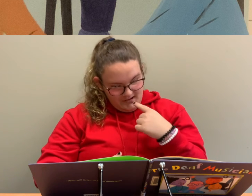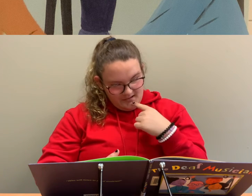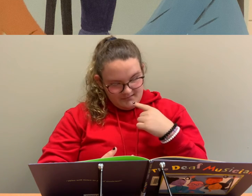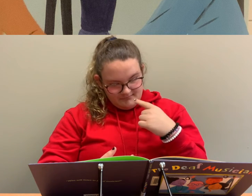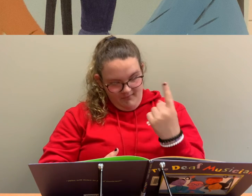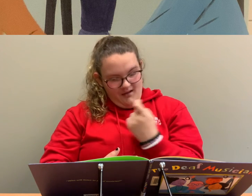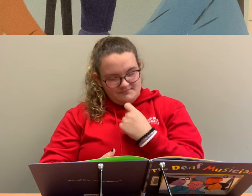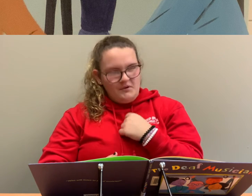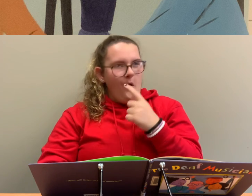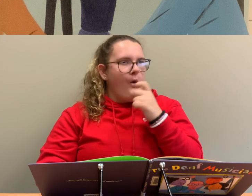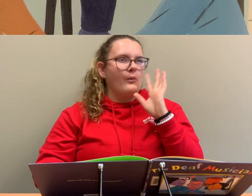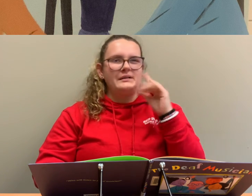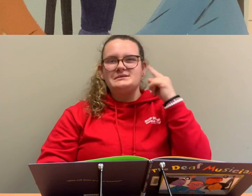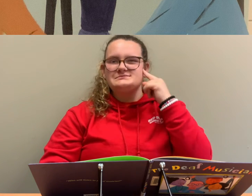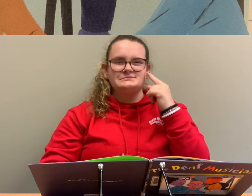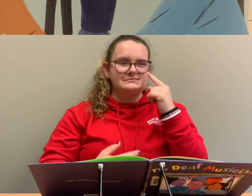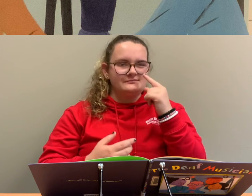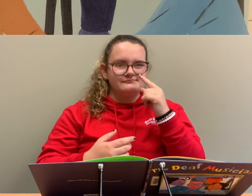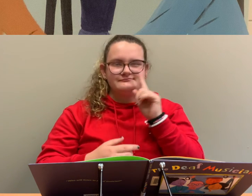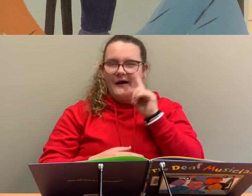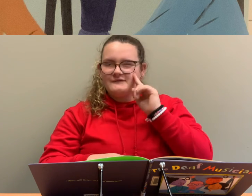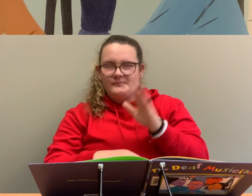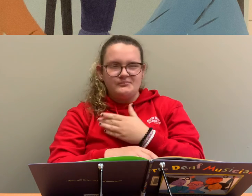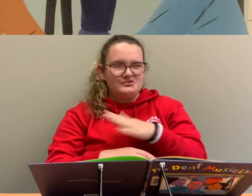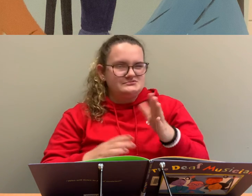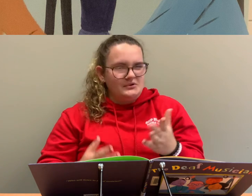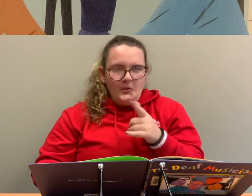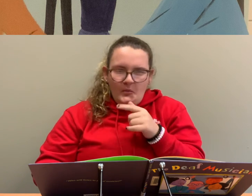said thank you.